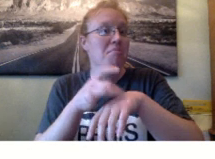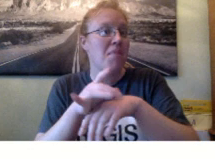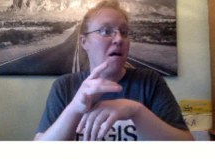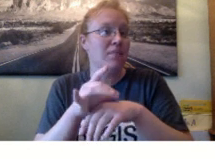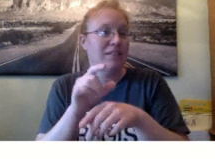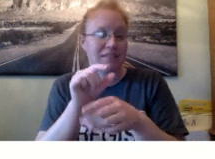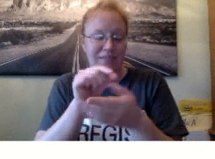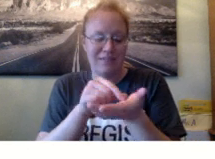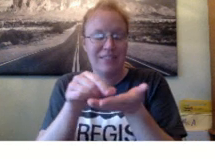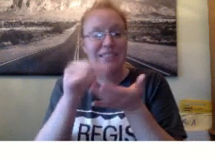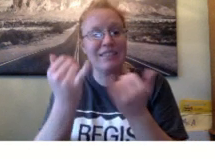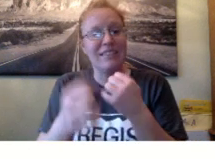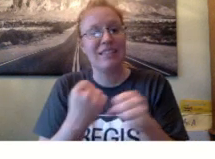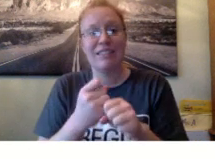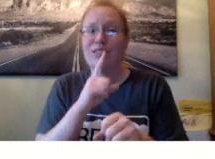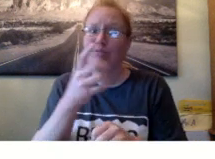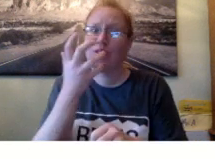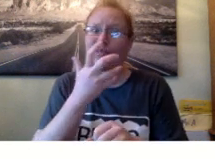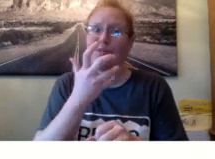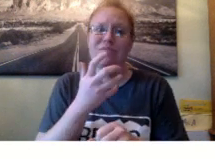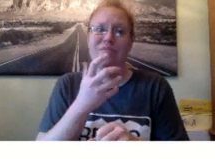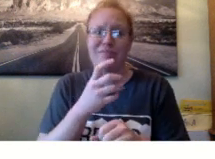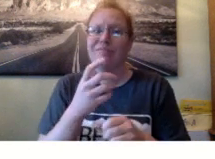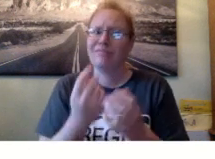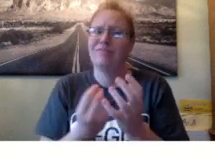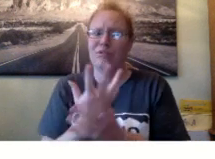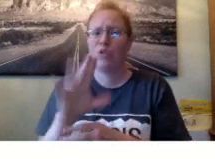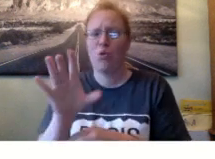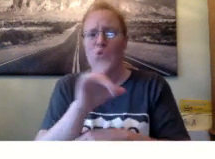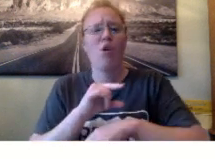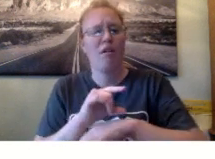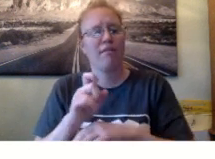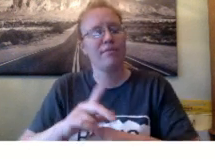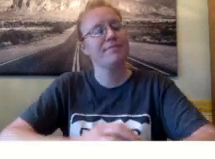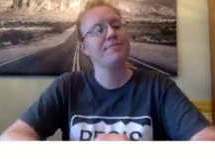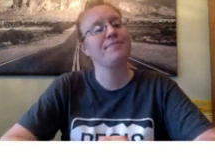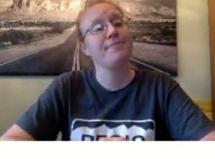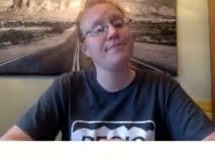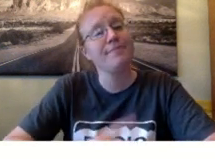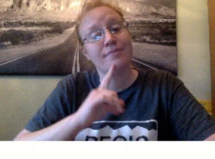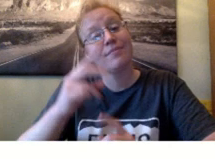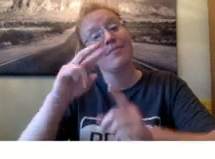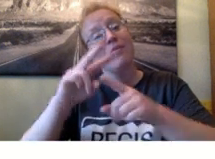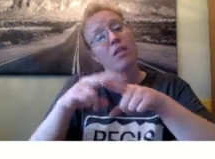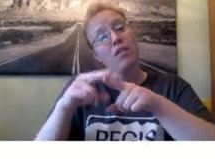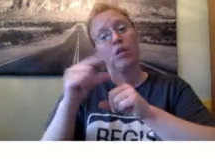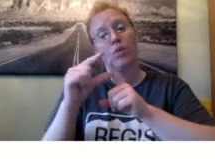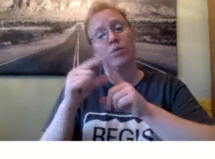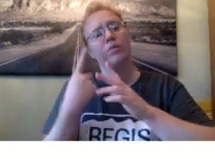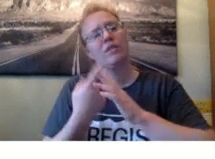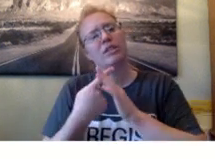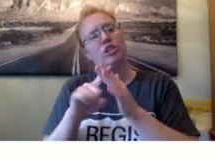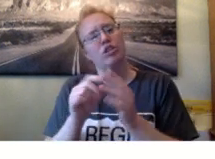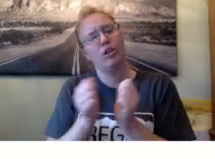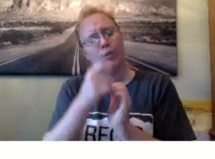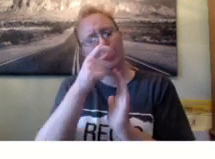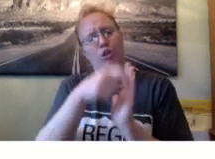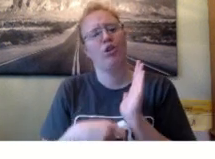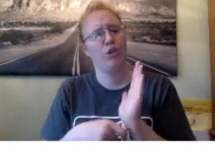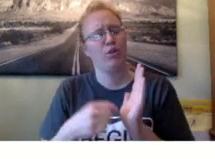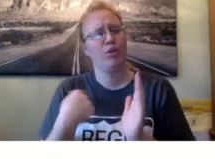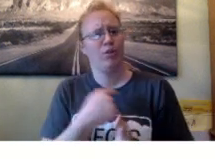year. So lots of really cool things you can grow in your garden. All right, so those are our vocab words. We're going to go ahead and get started with our article.